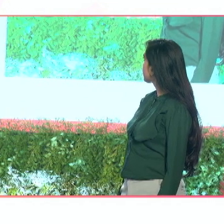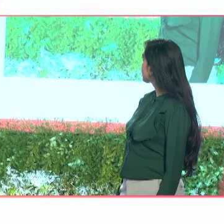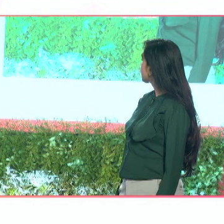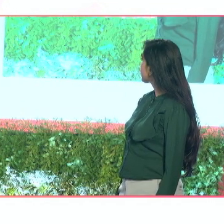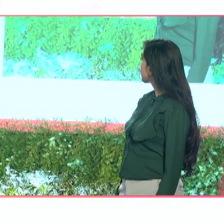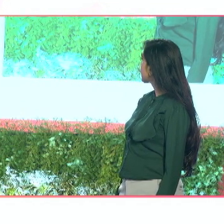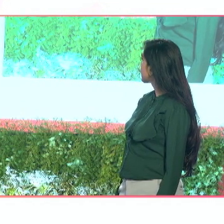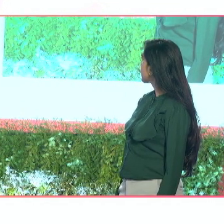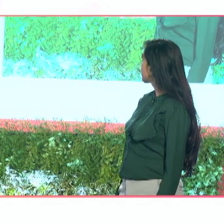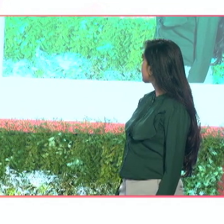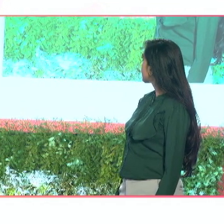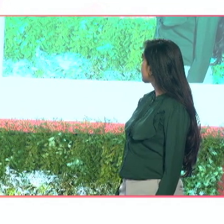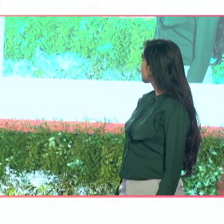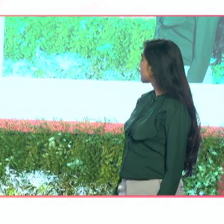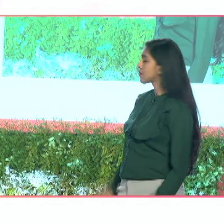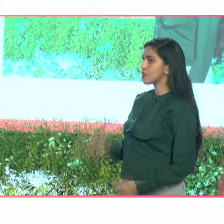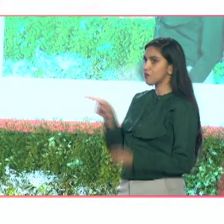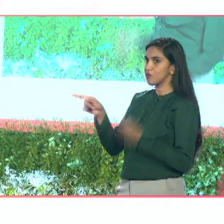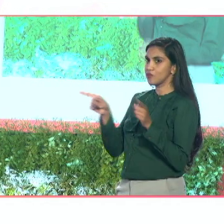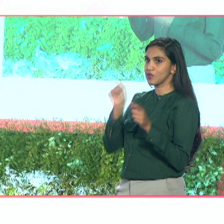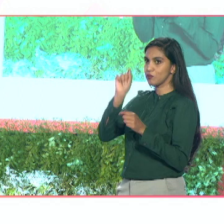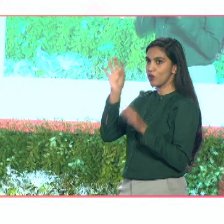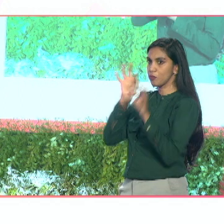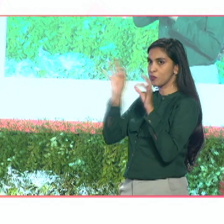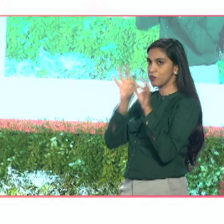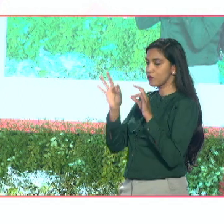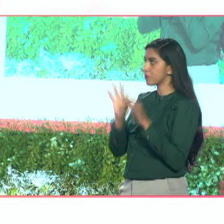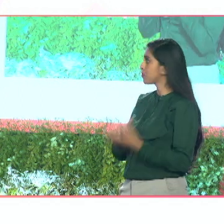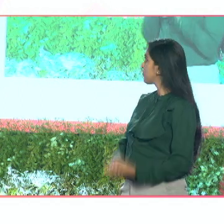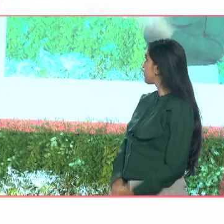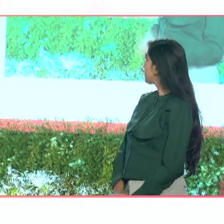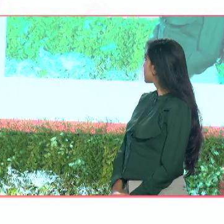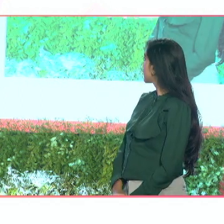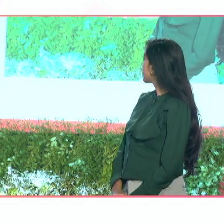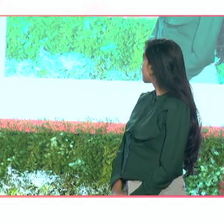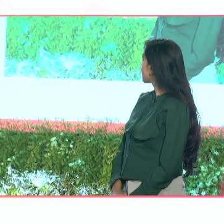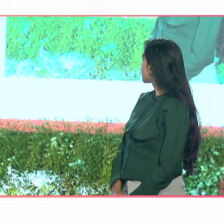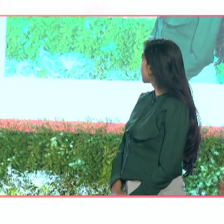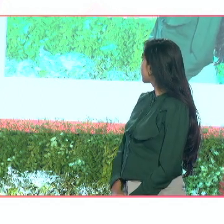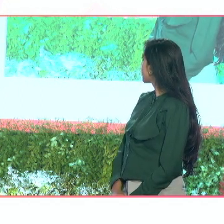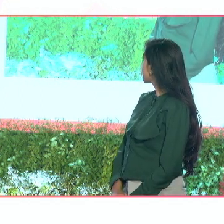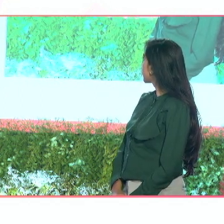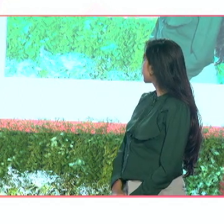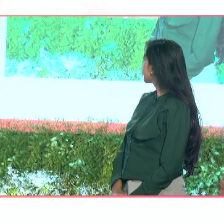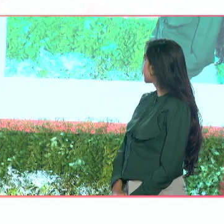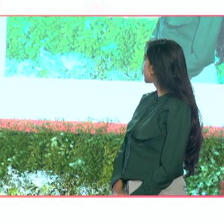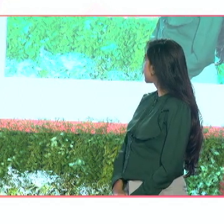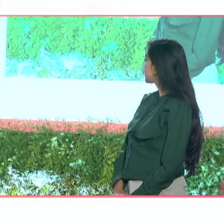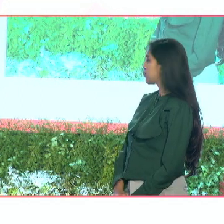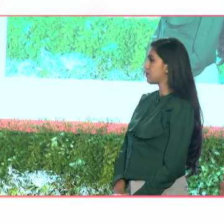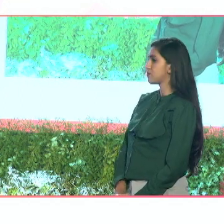click, right click, double click, click and drag. And if I want to do a left click, I go